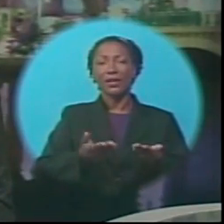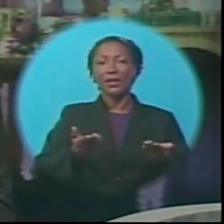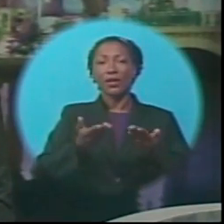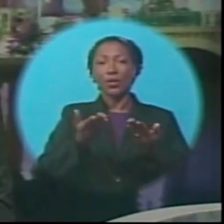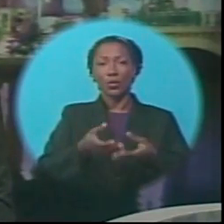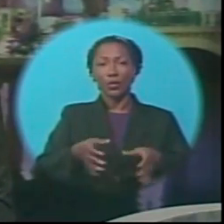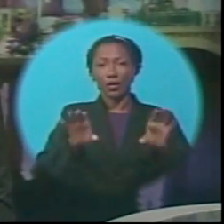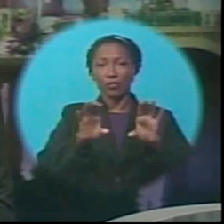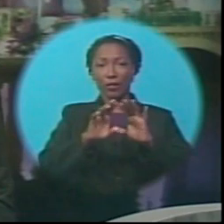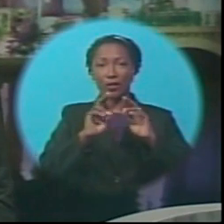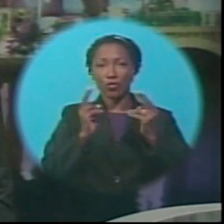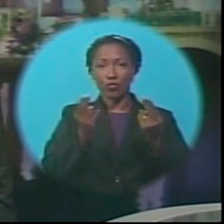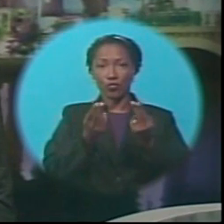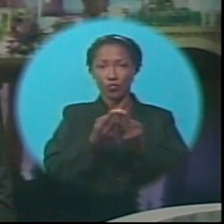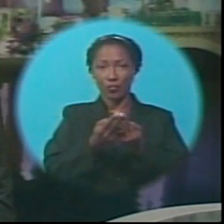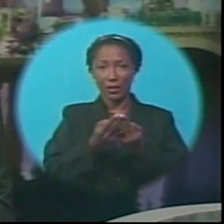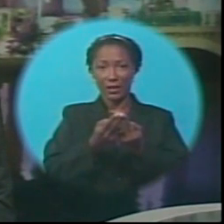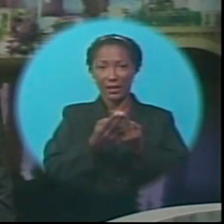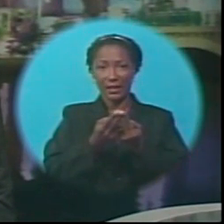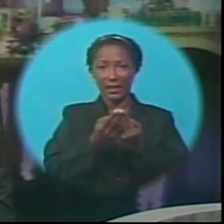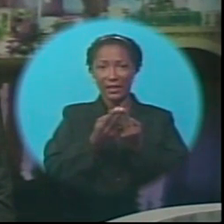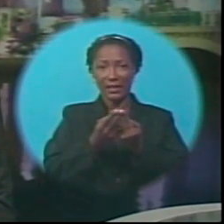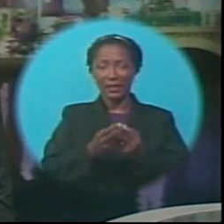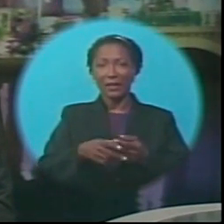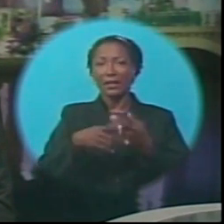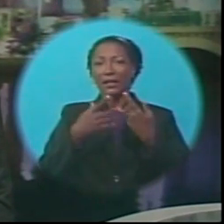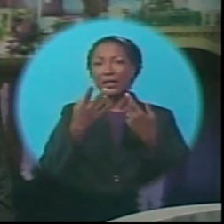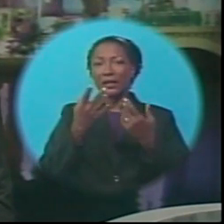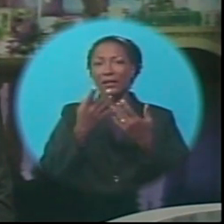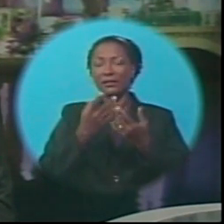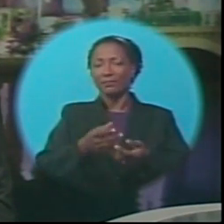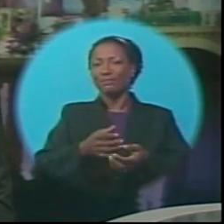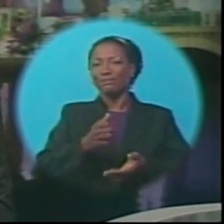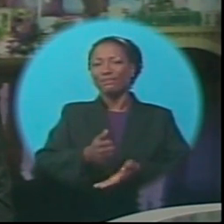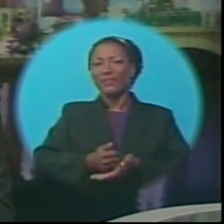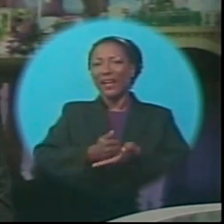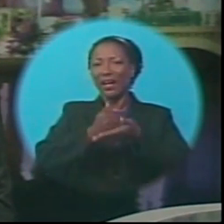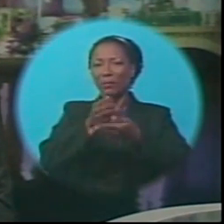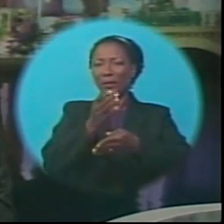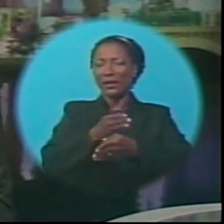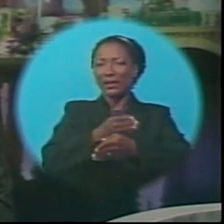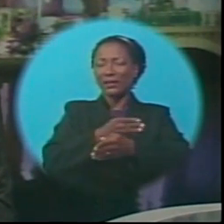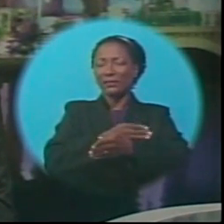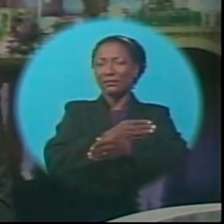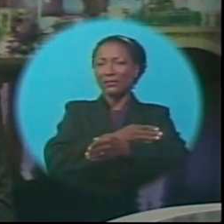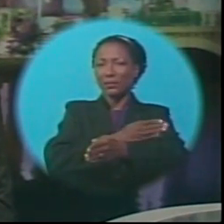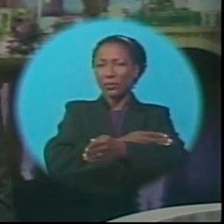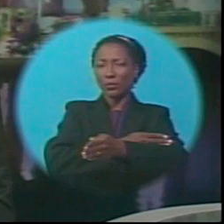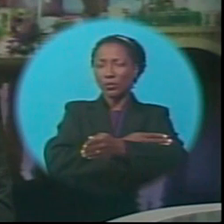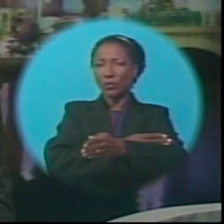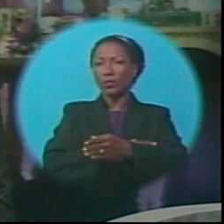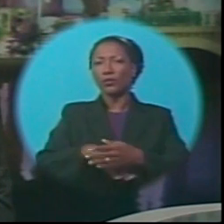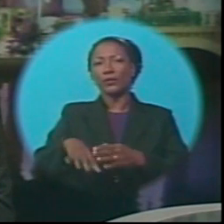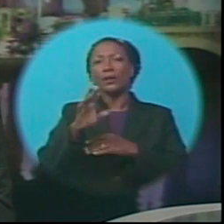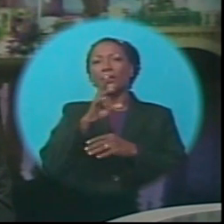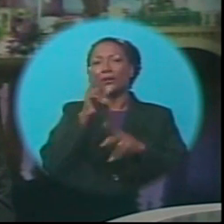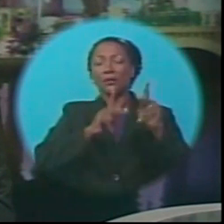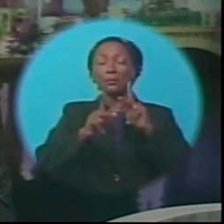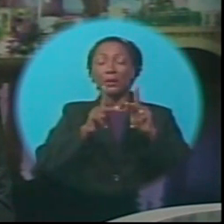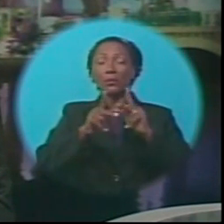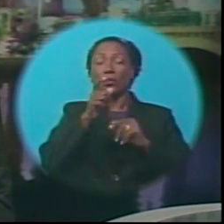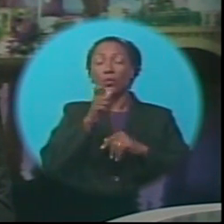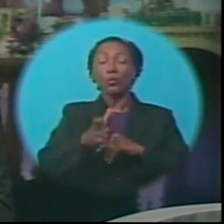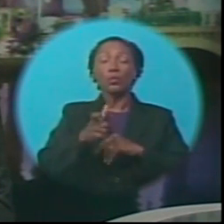Meantime, a local credit union is at the forefront of efforts to benefit from tapping into the diaspora. The City of Bridgetown Cooperative